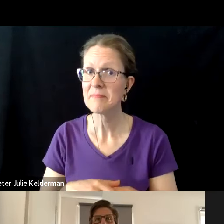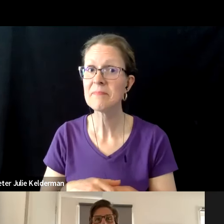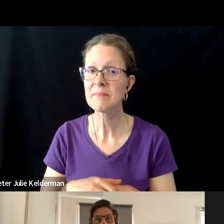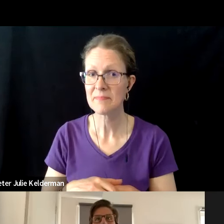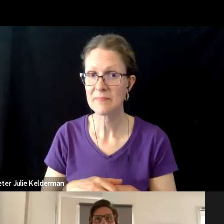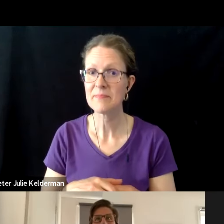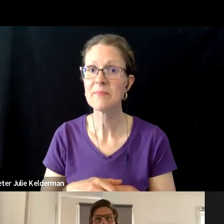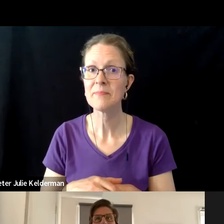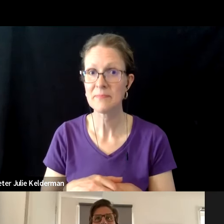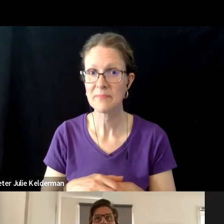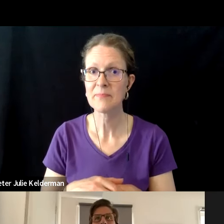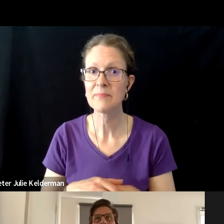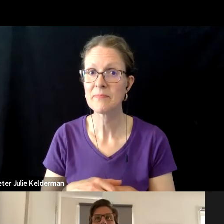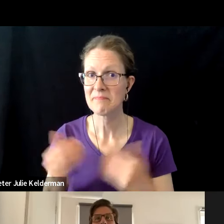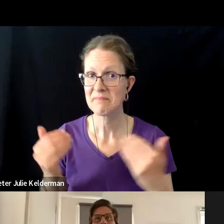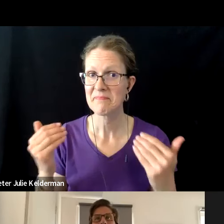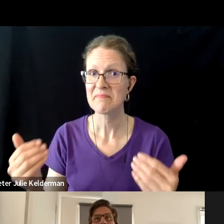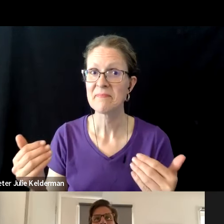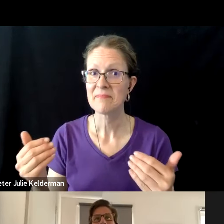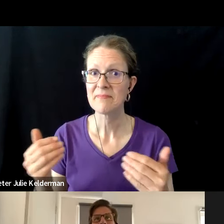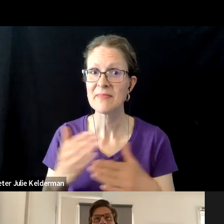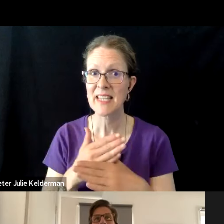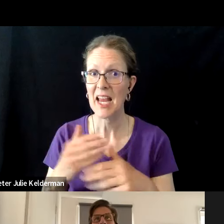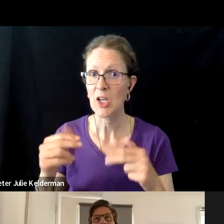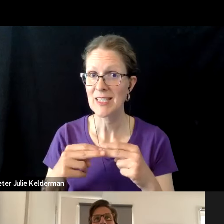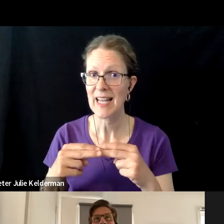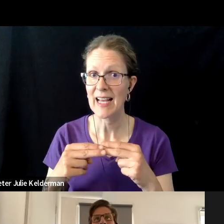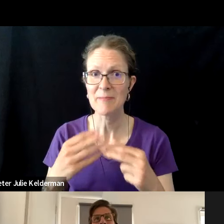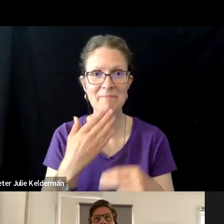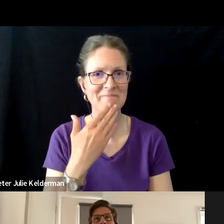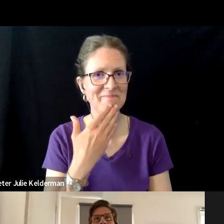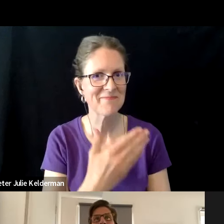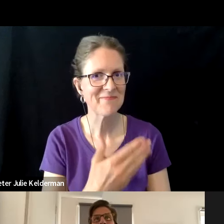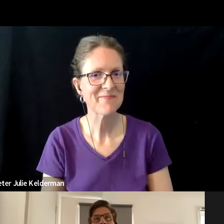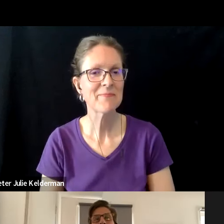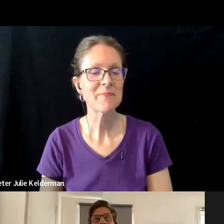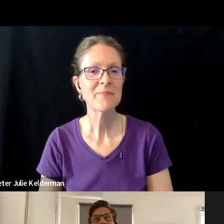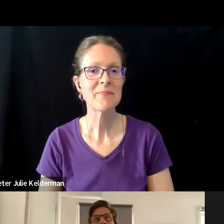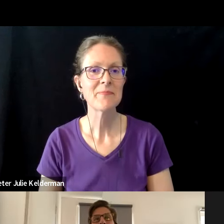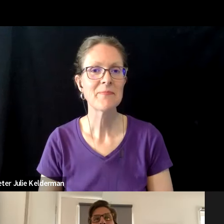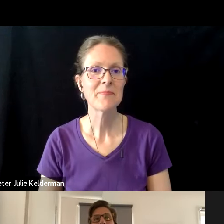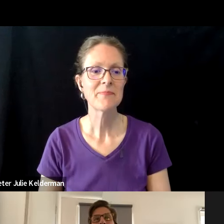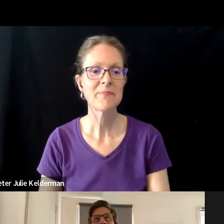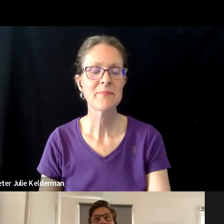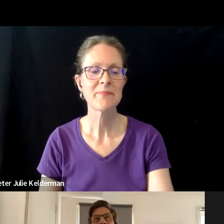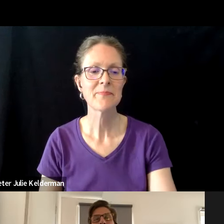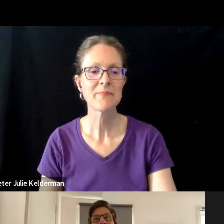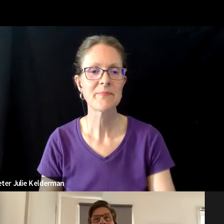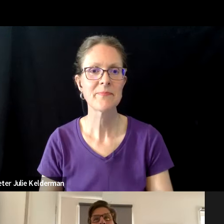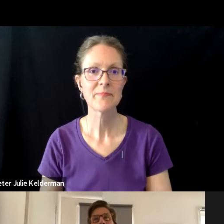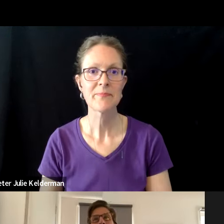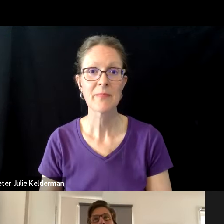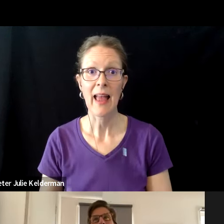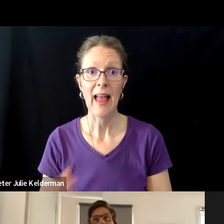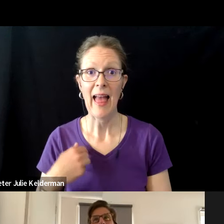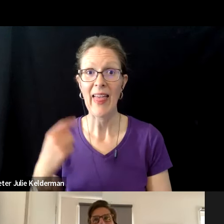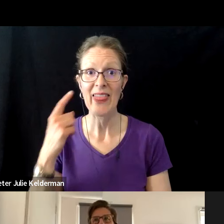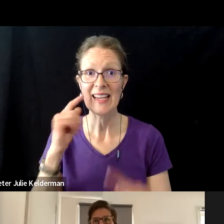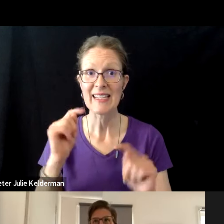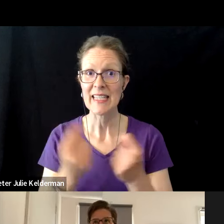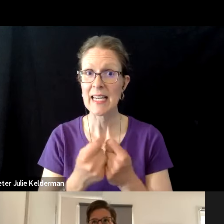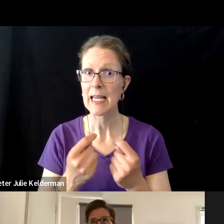now you can present your slides. Great, thank you. So before we pull the slides up, I think our team can go around and